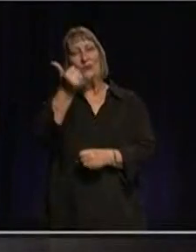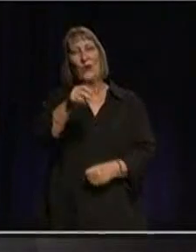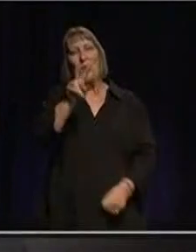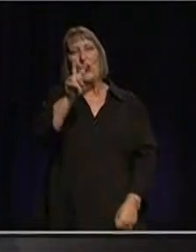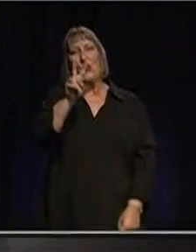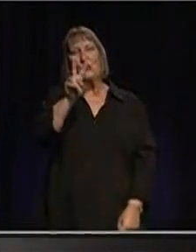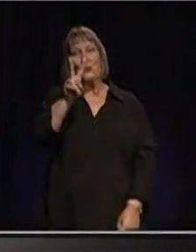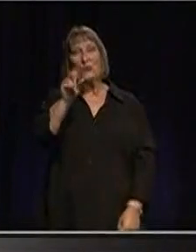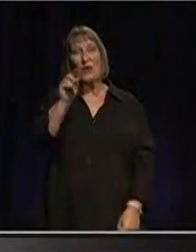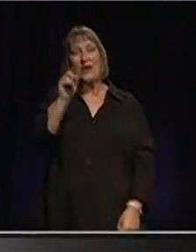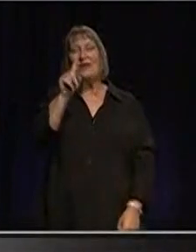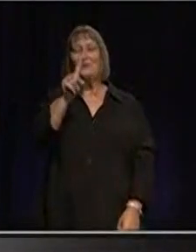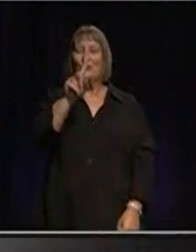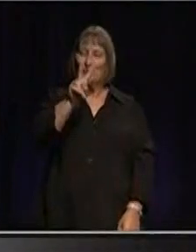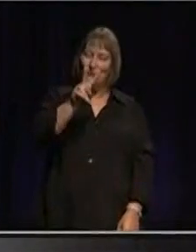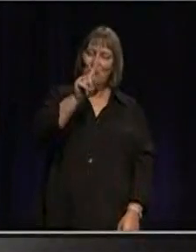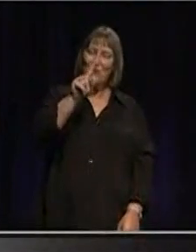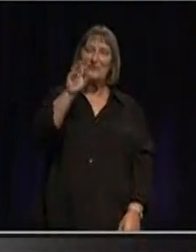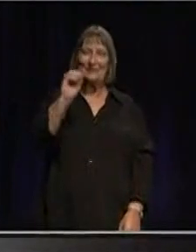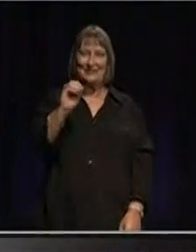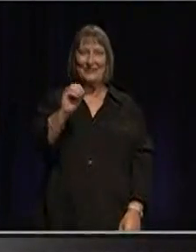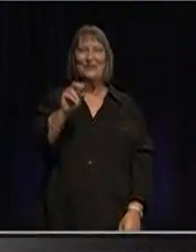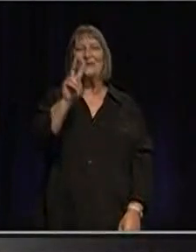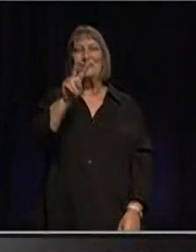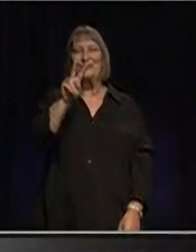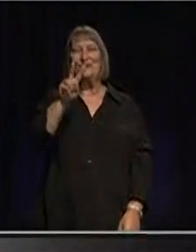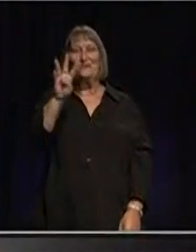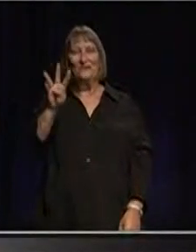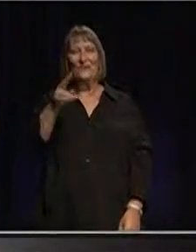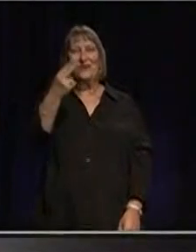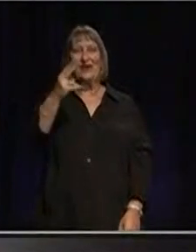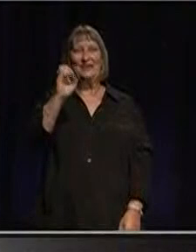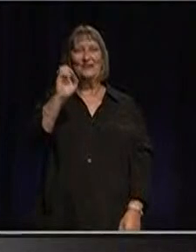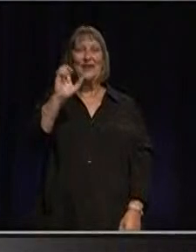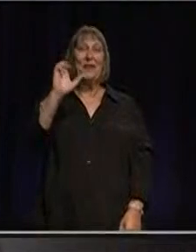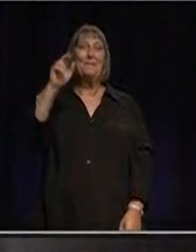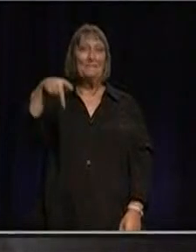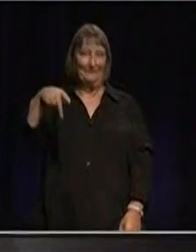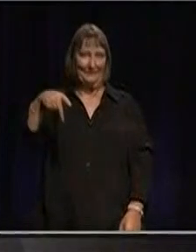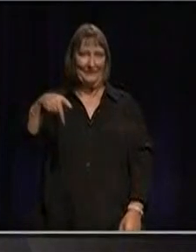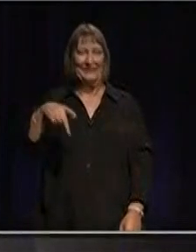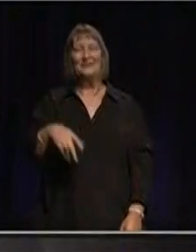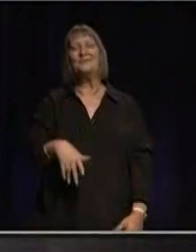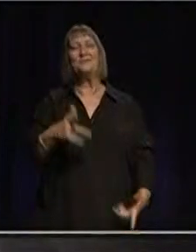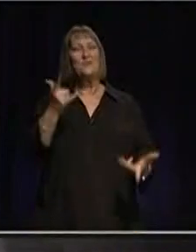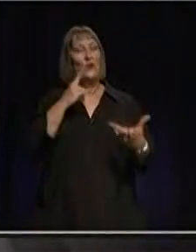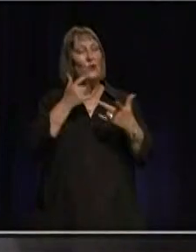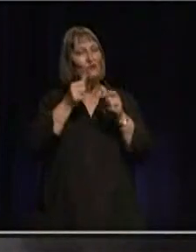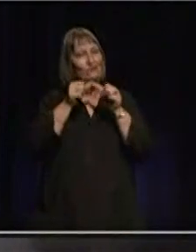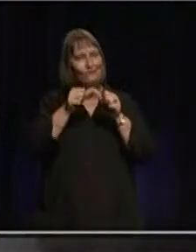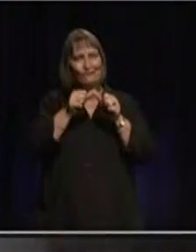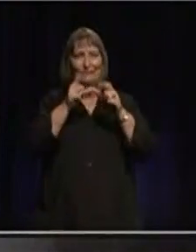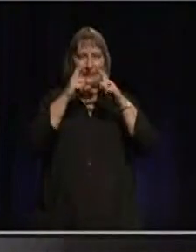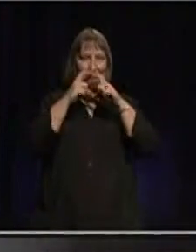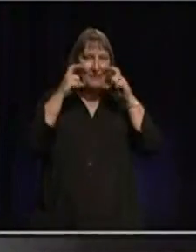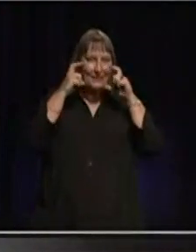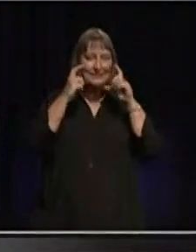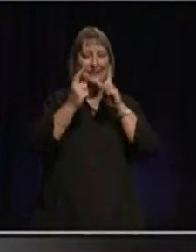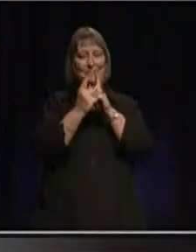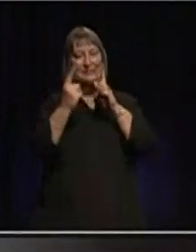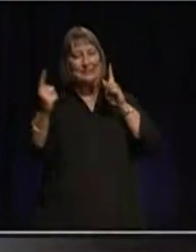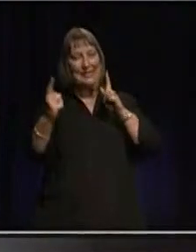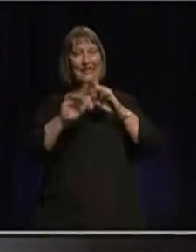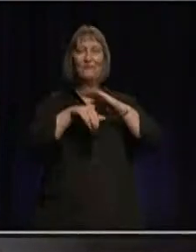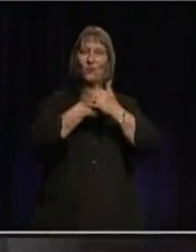210-224-HELP. And again, this pandemic is not over, but we can get there if we work together. So please continue to mask up, practice social distancing and